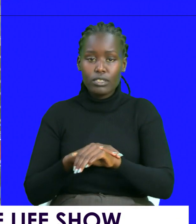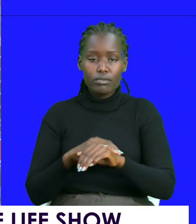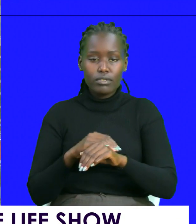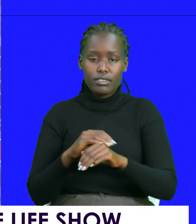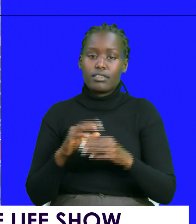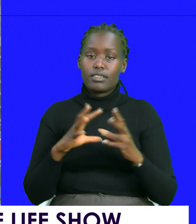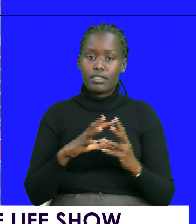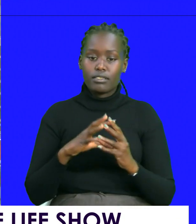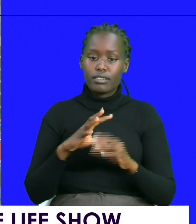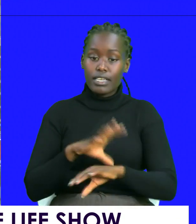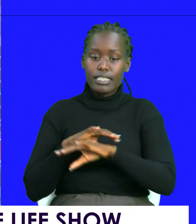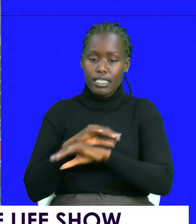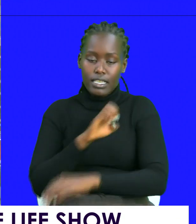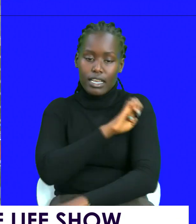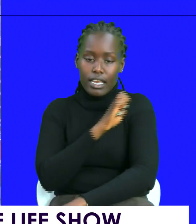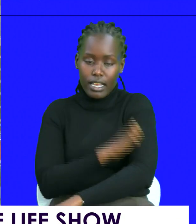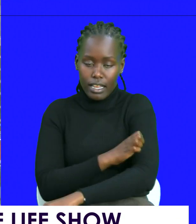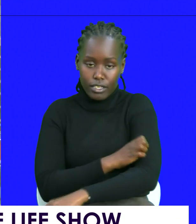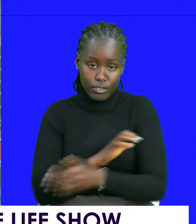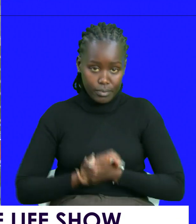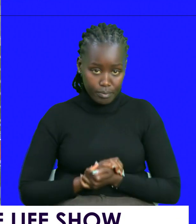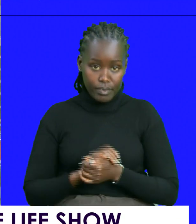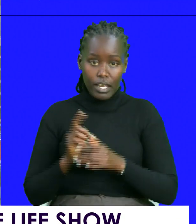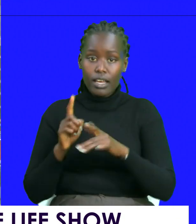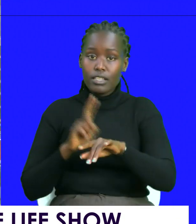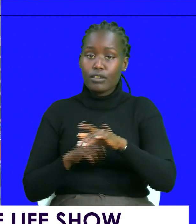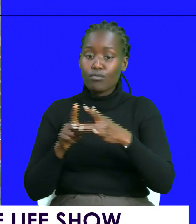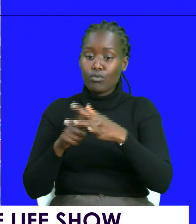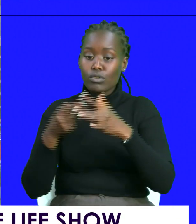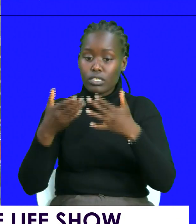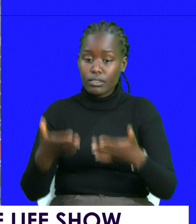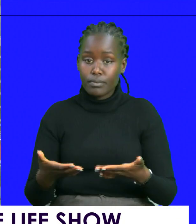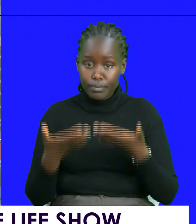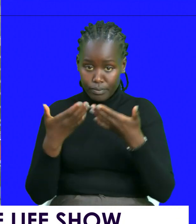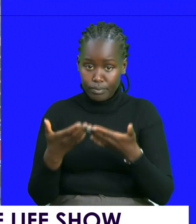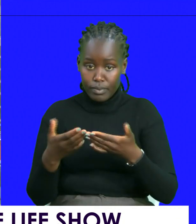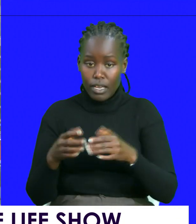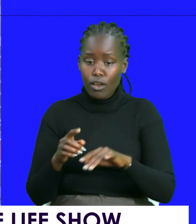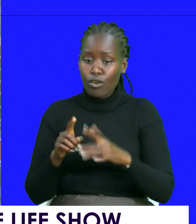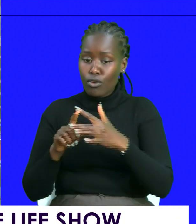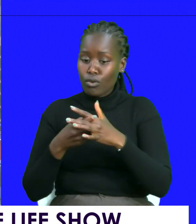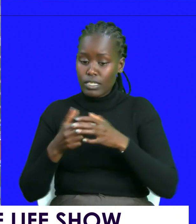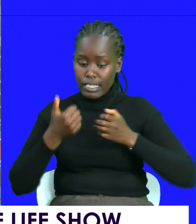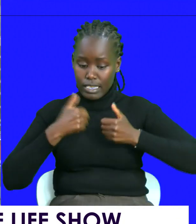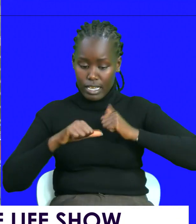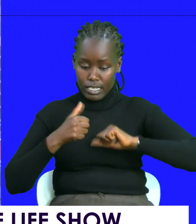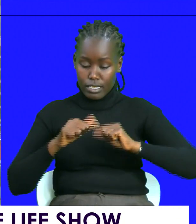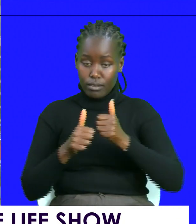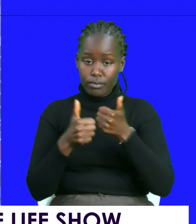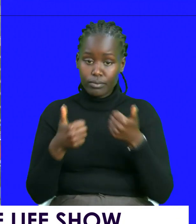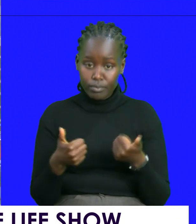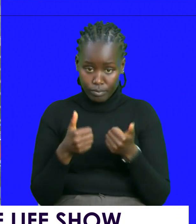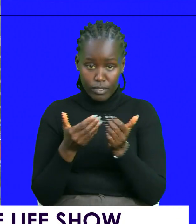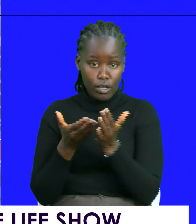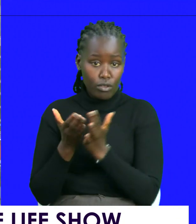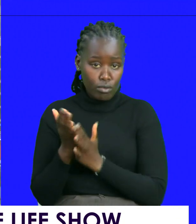you. Let me tell you something. When you start giving, when you start acting in the proper virtue